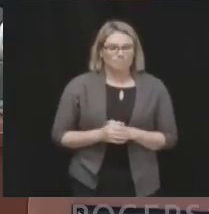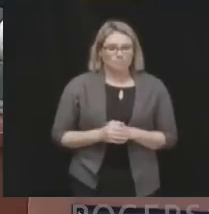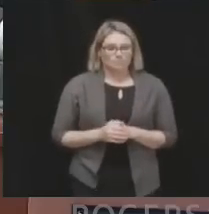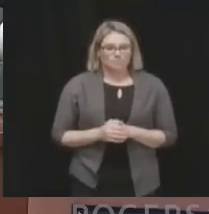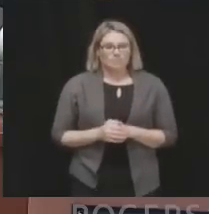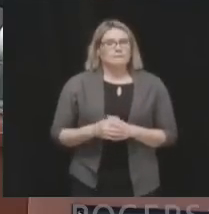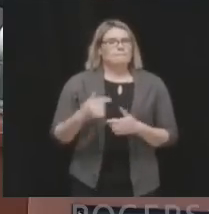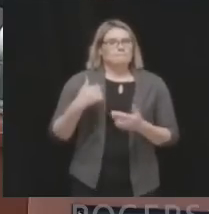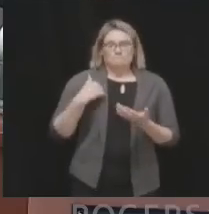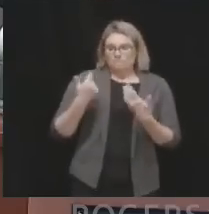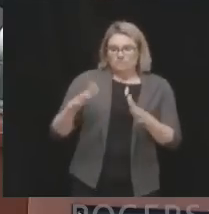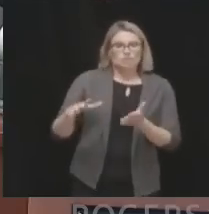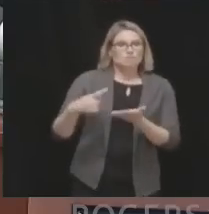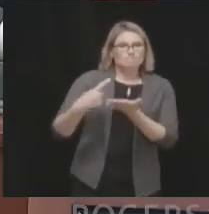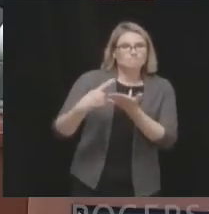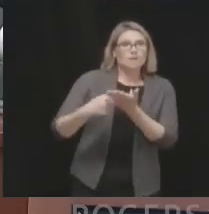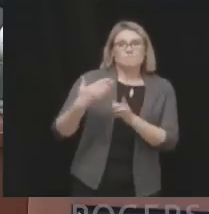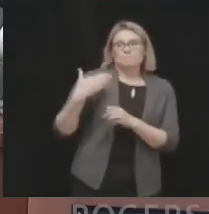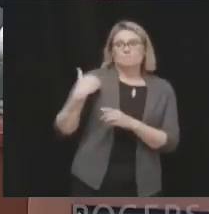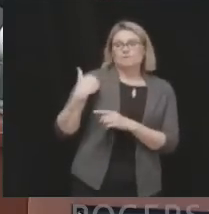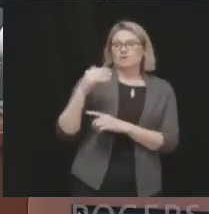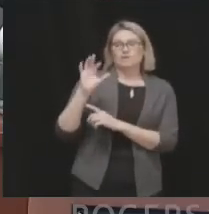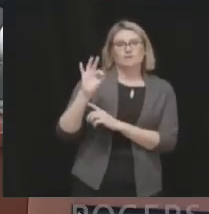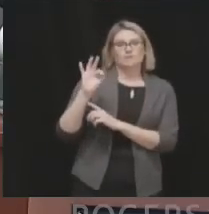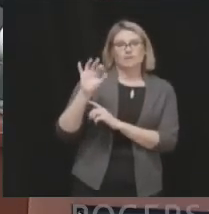can sit back and